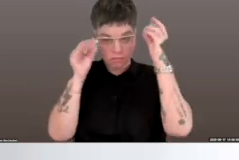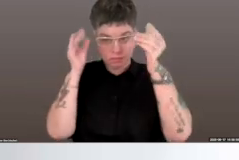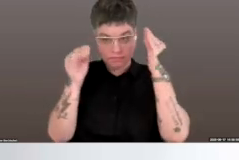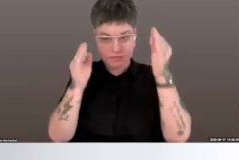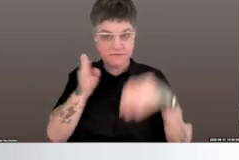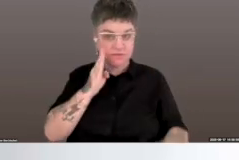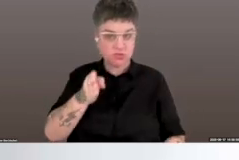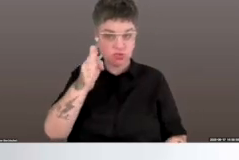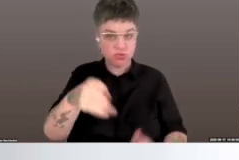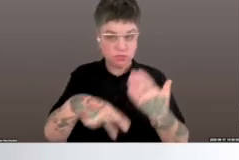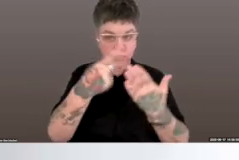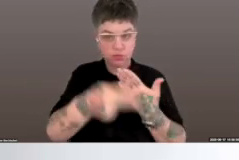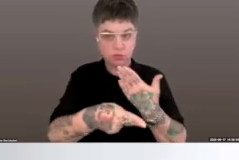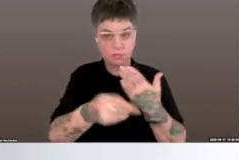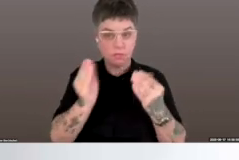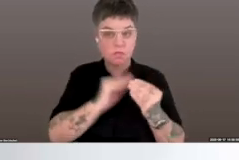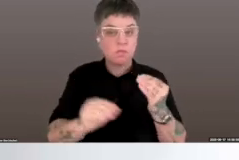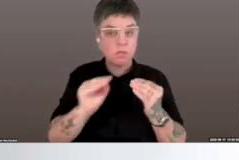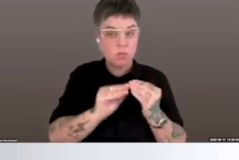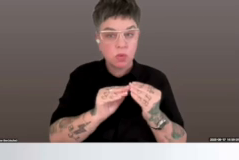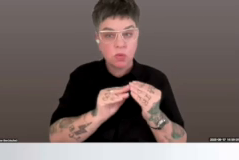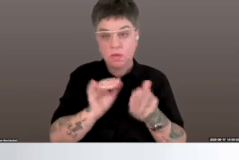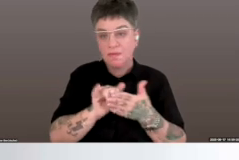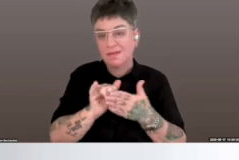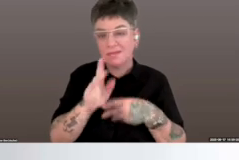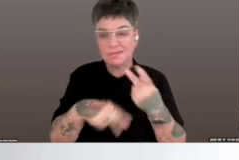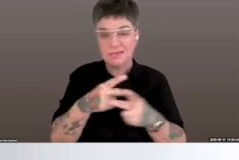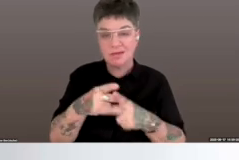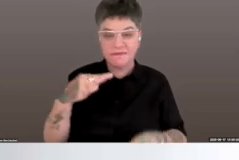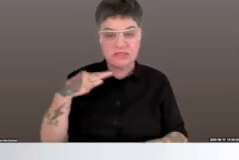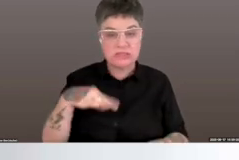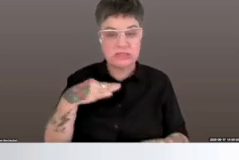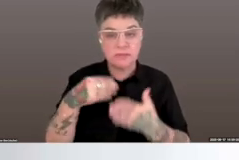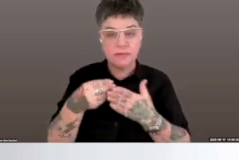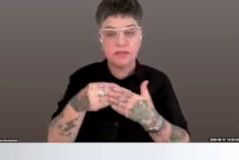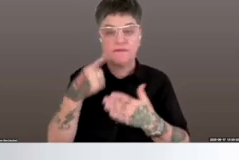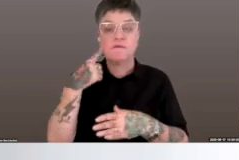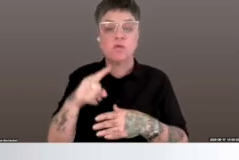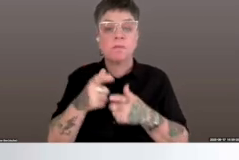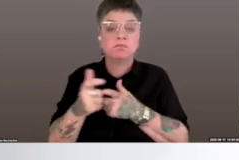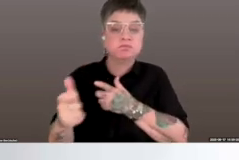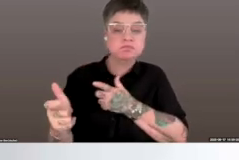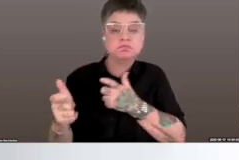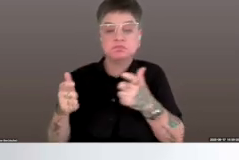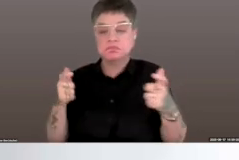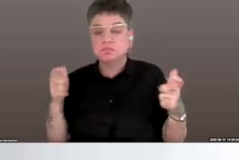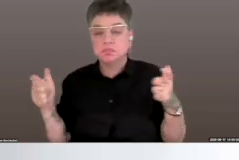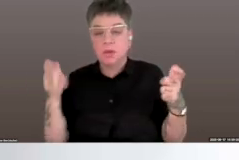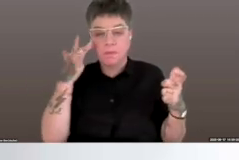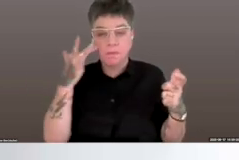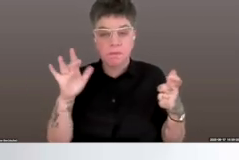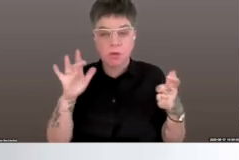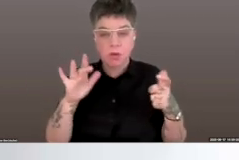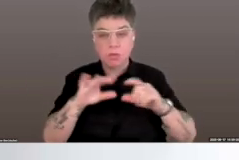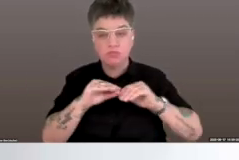future programs more of that sort of incentive funding for a larger smart deployment